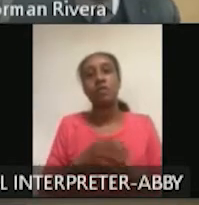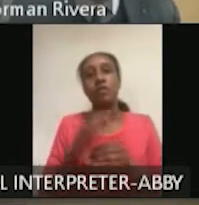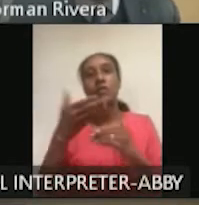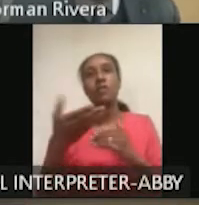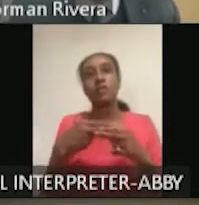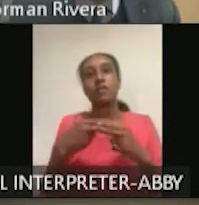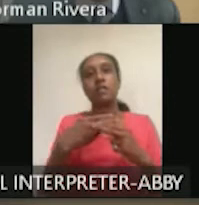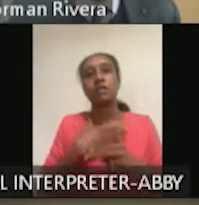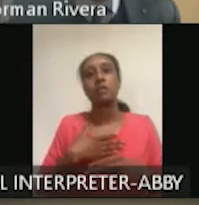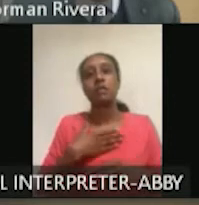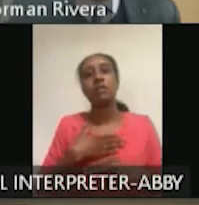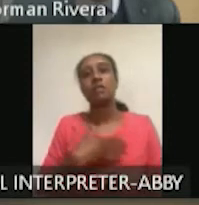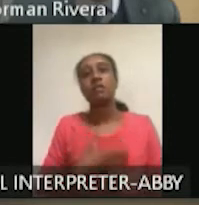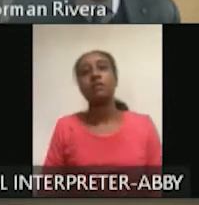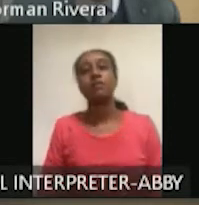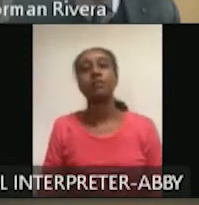Next slide, please.